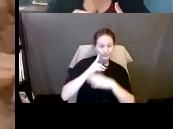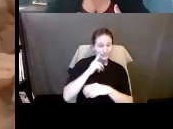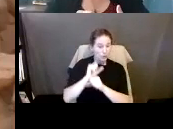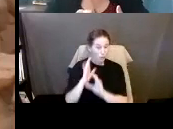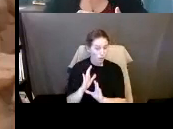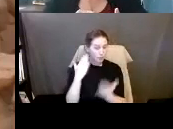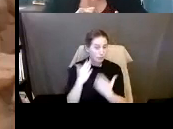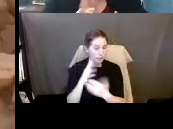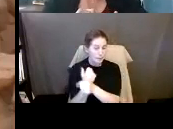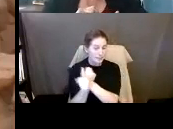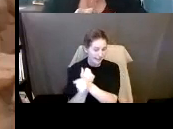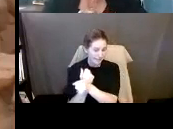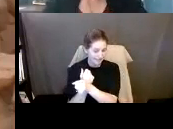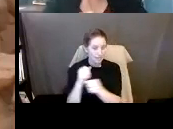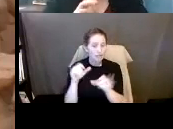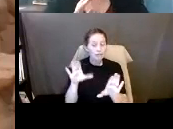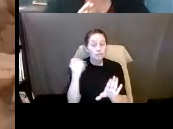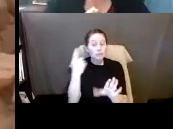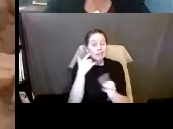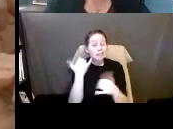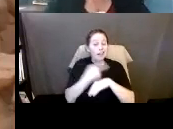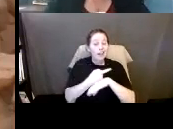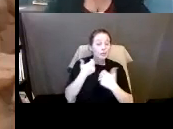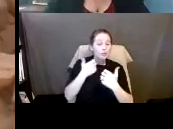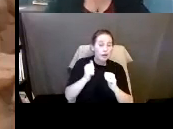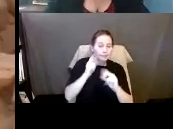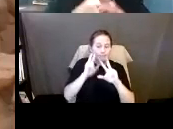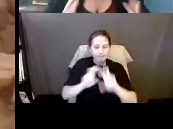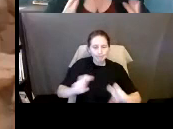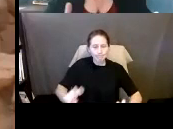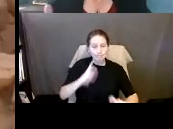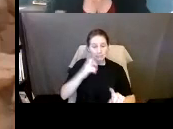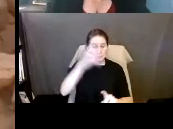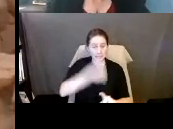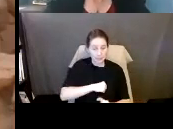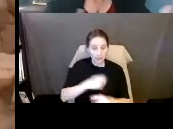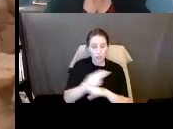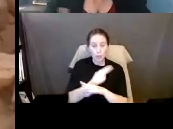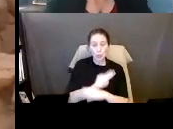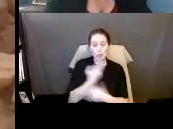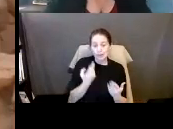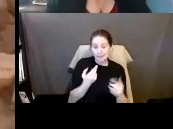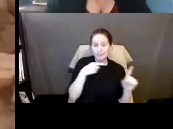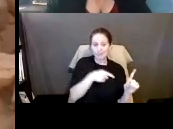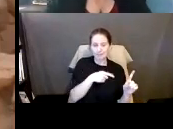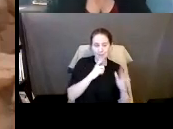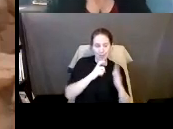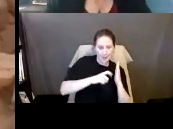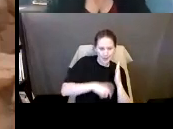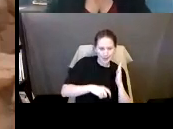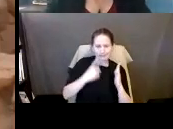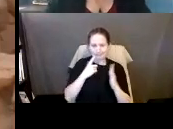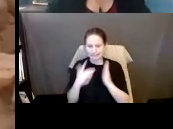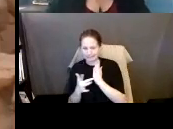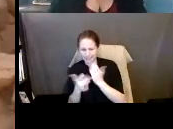we are going to try to address these assumptions within the broader questions and directly use both text and archaeology to try